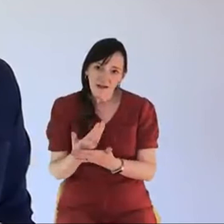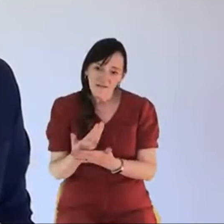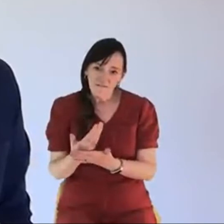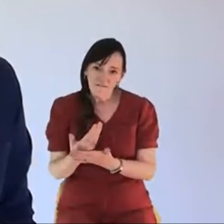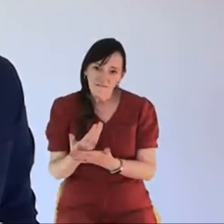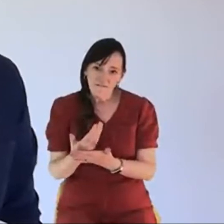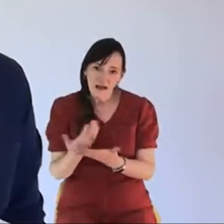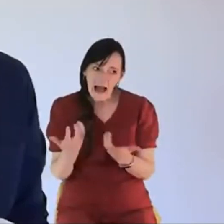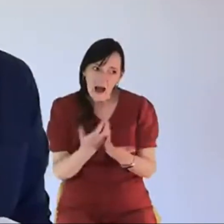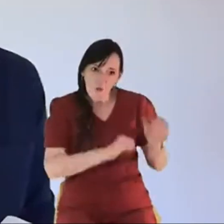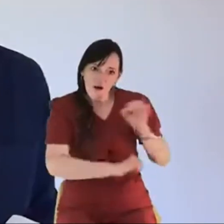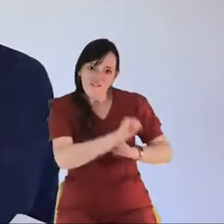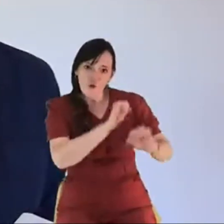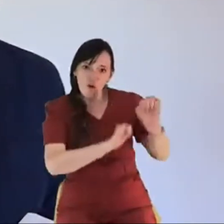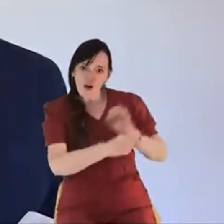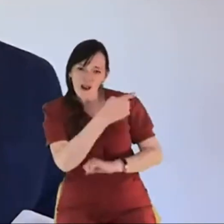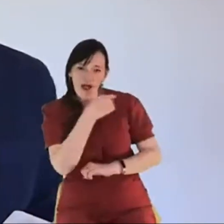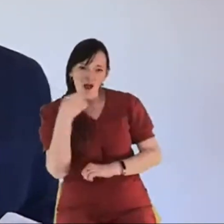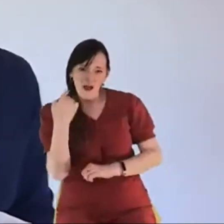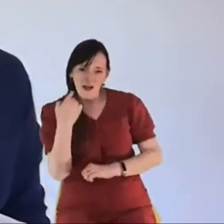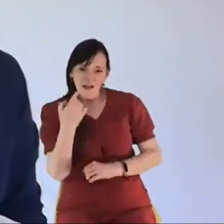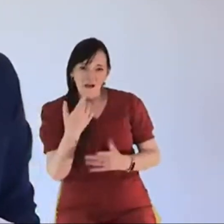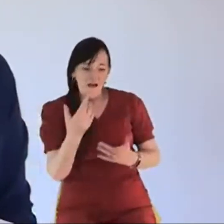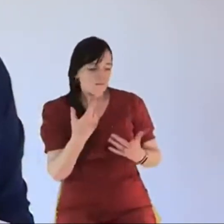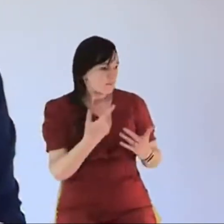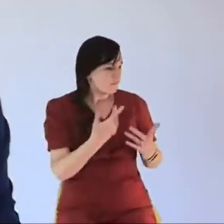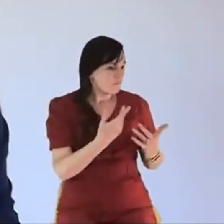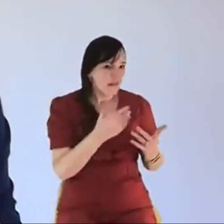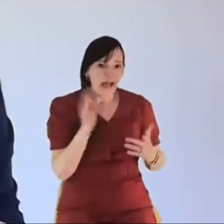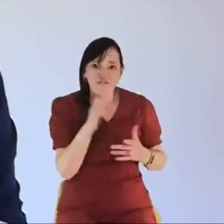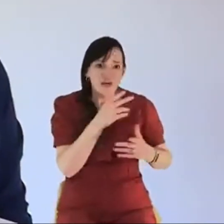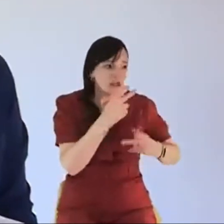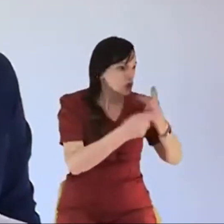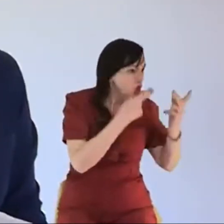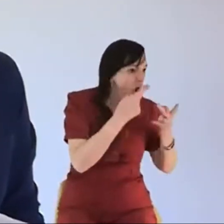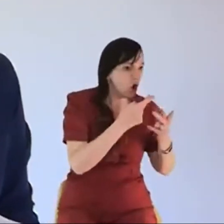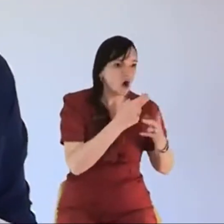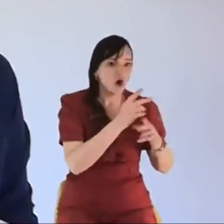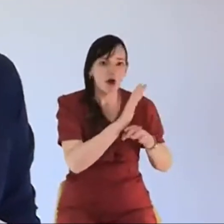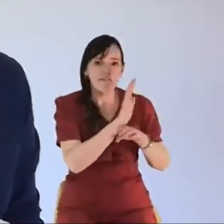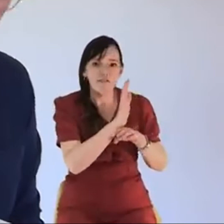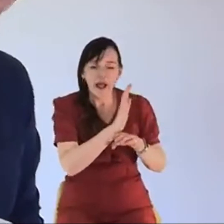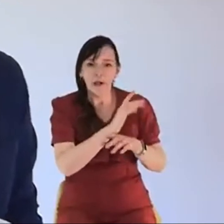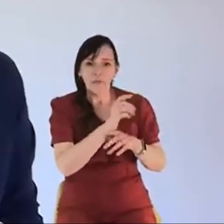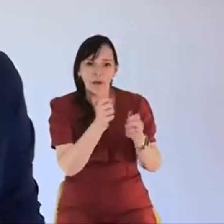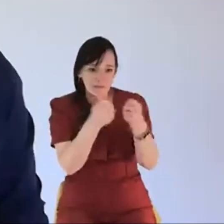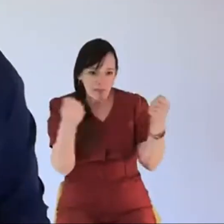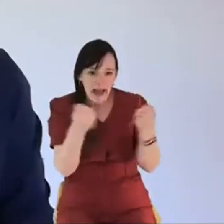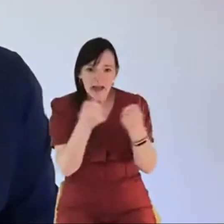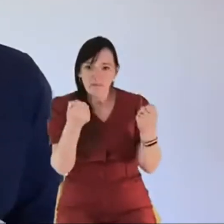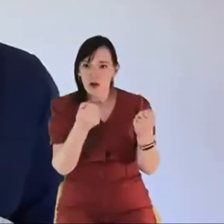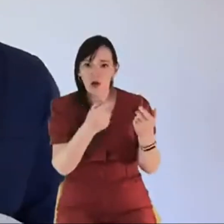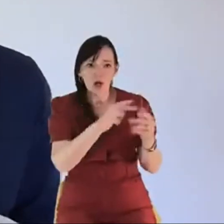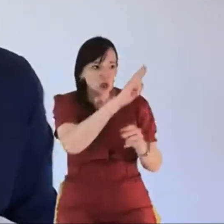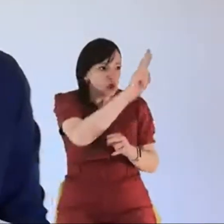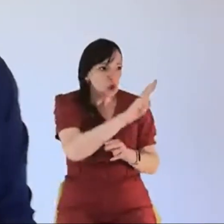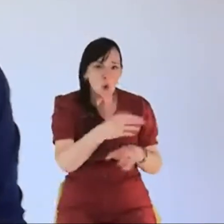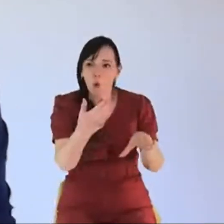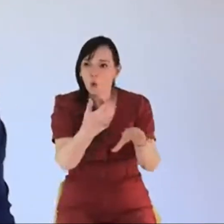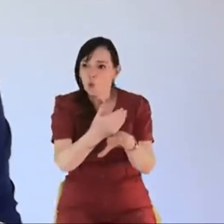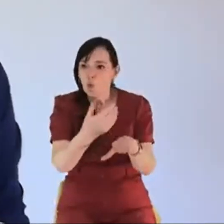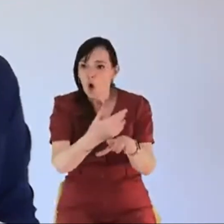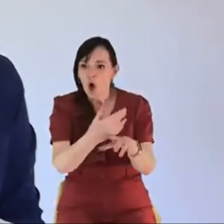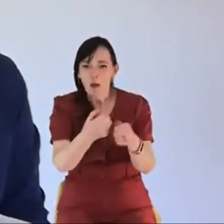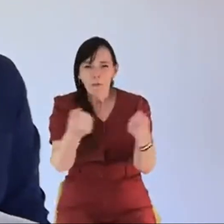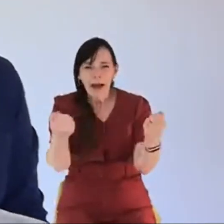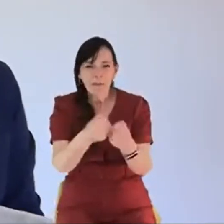the voices in the papers every film we see every song we hear the voices at school and in college at work